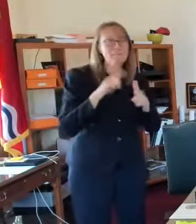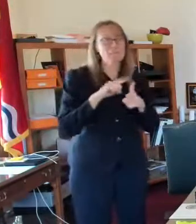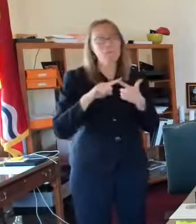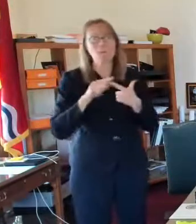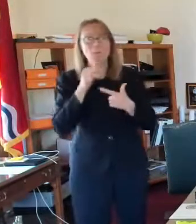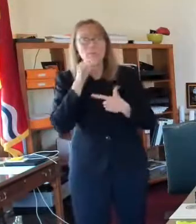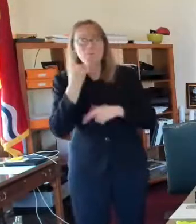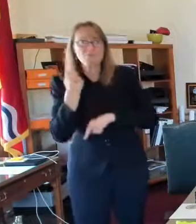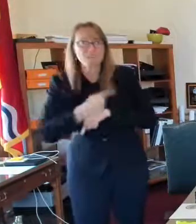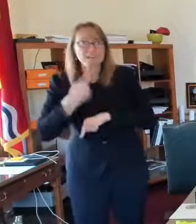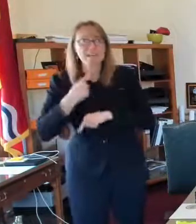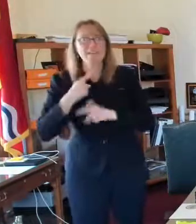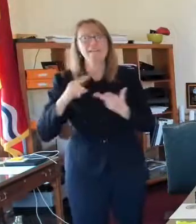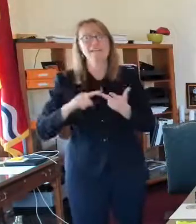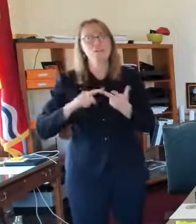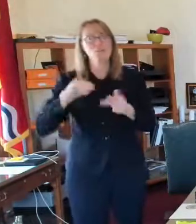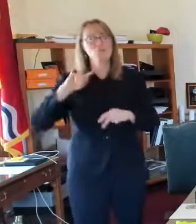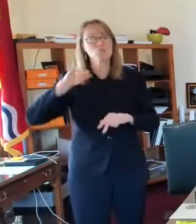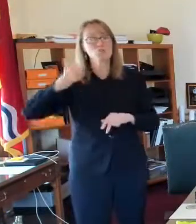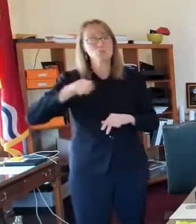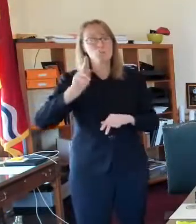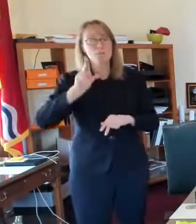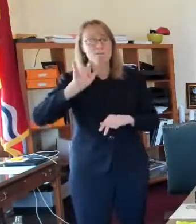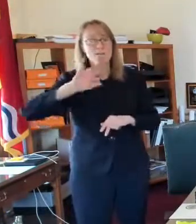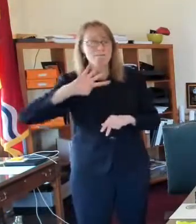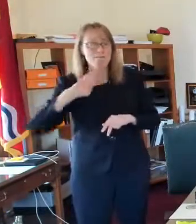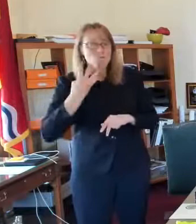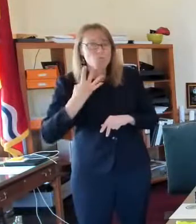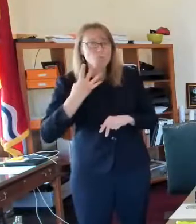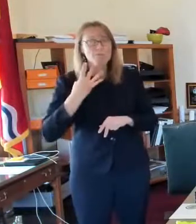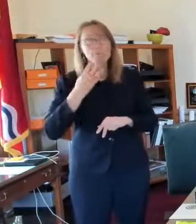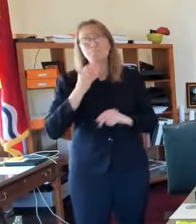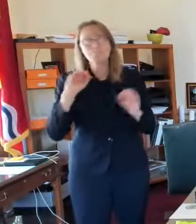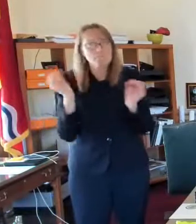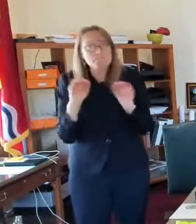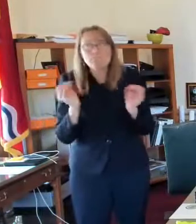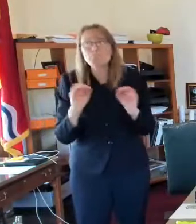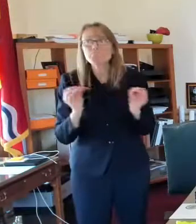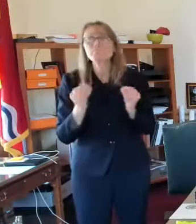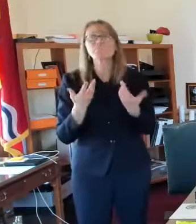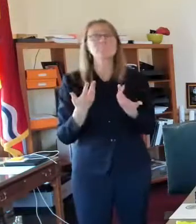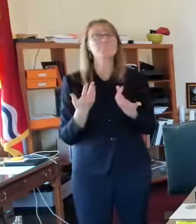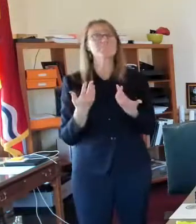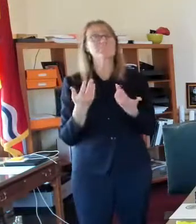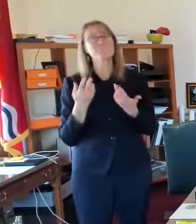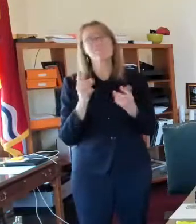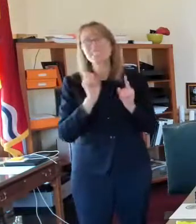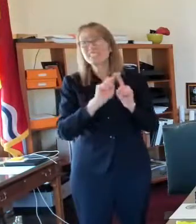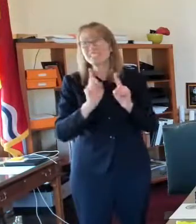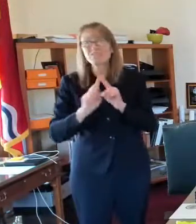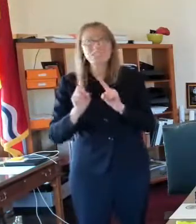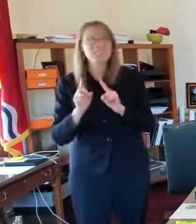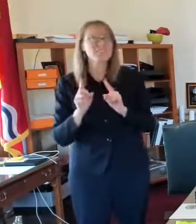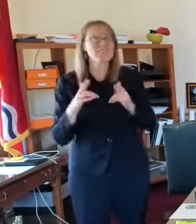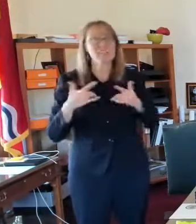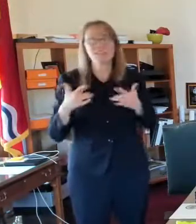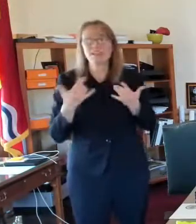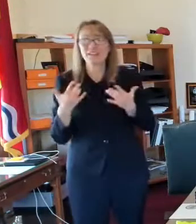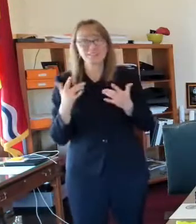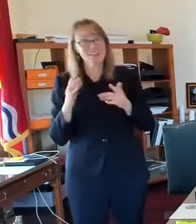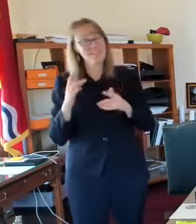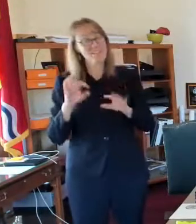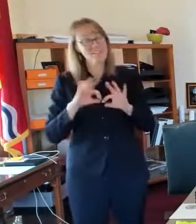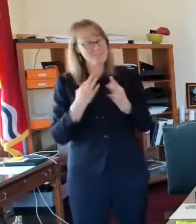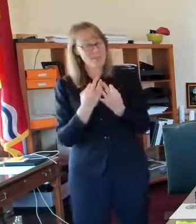didn't have Labor Day, all these times when our families get together. We've asked you not to do this year, but we're asking you